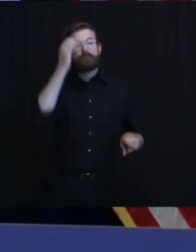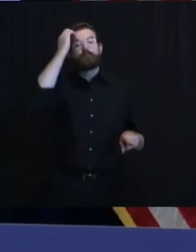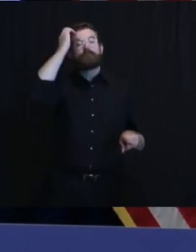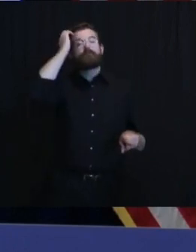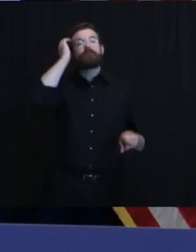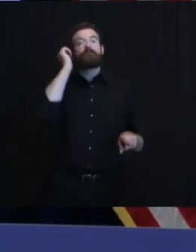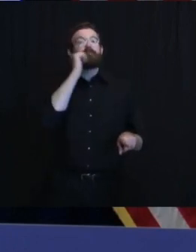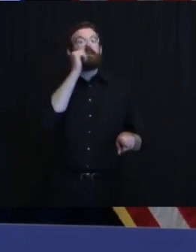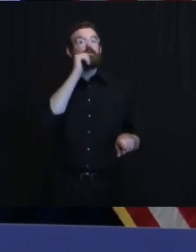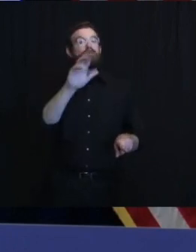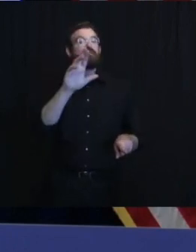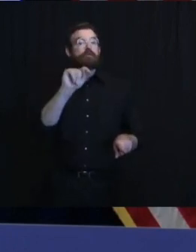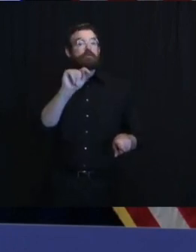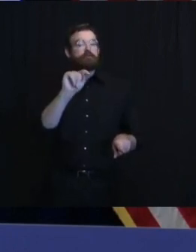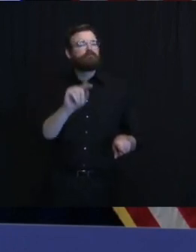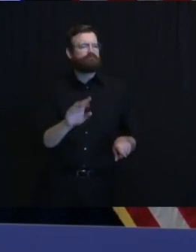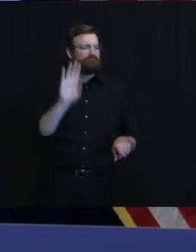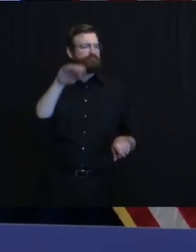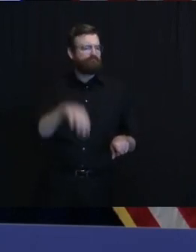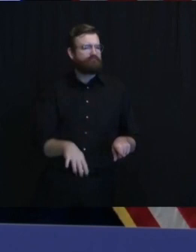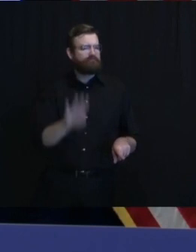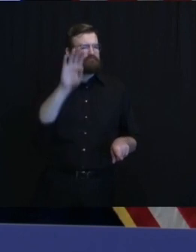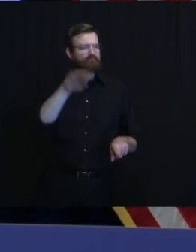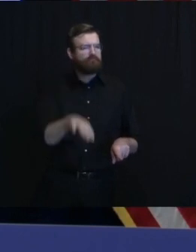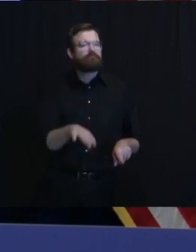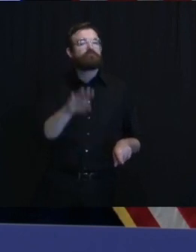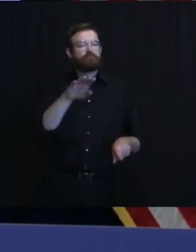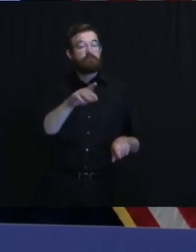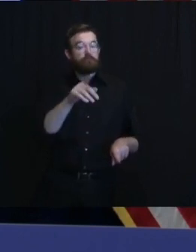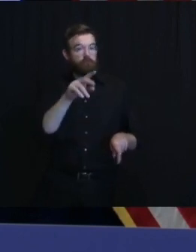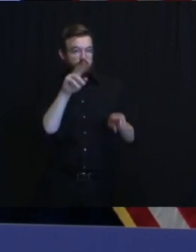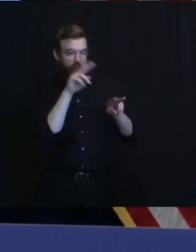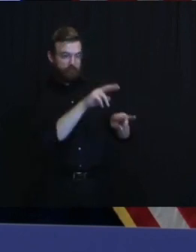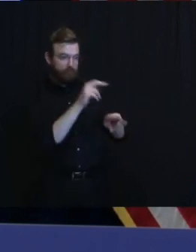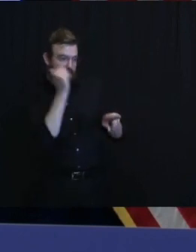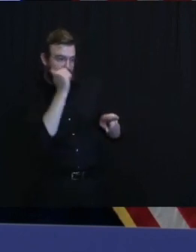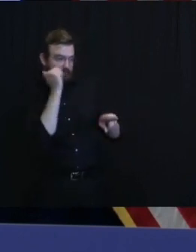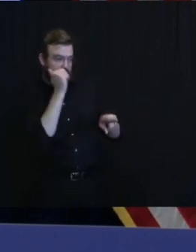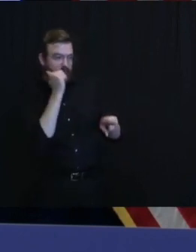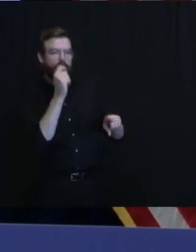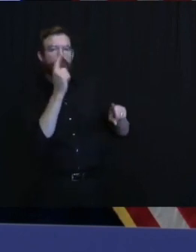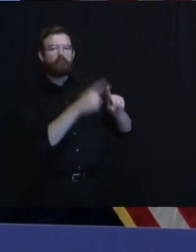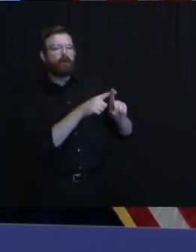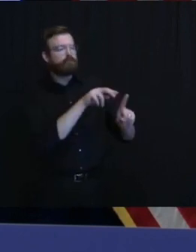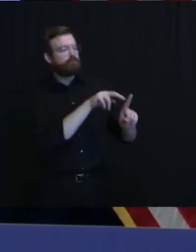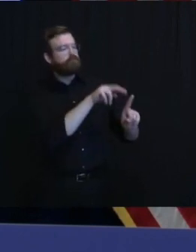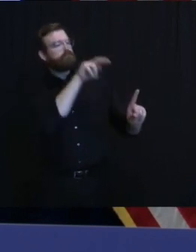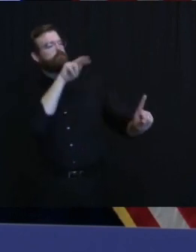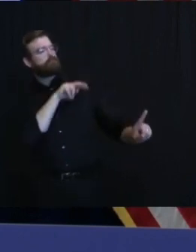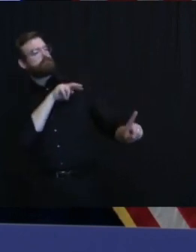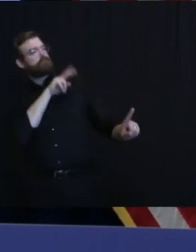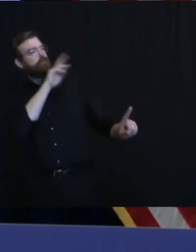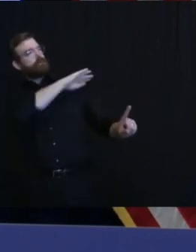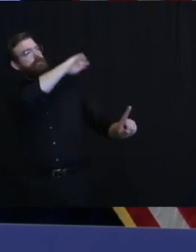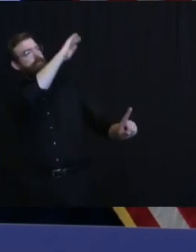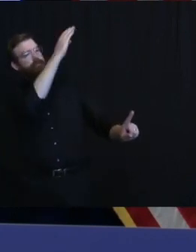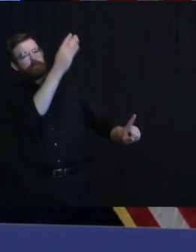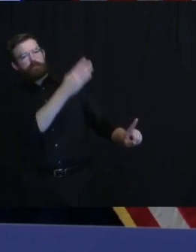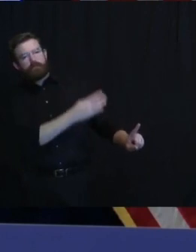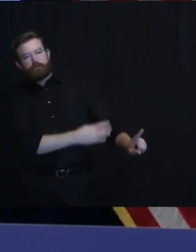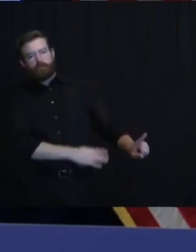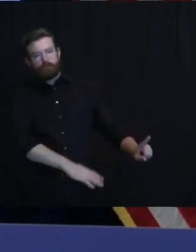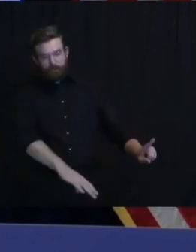the RT was 0.98, on the 7th, 1.04, and on the 6th,